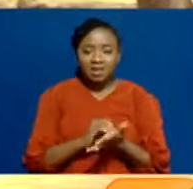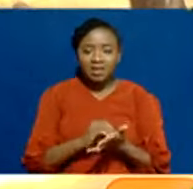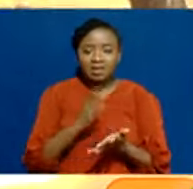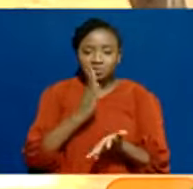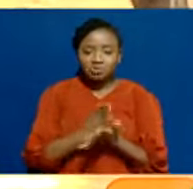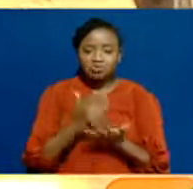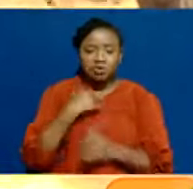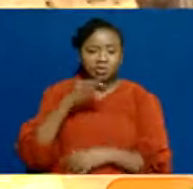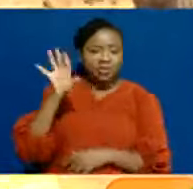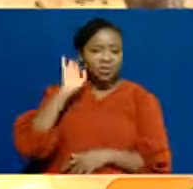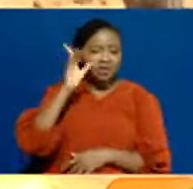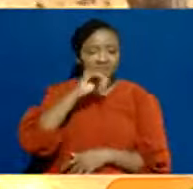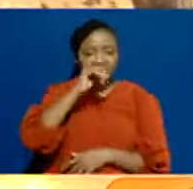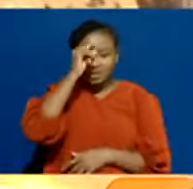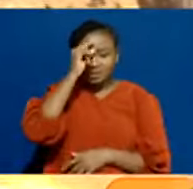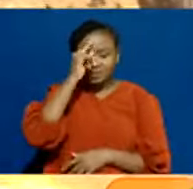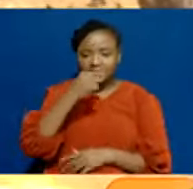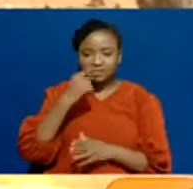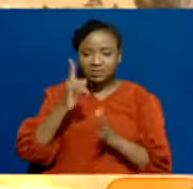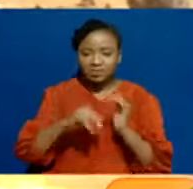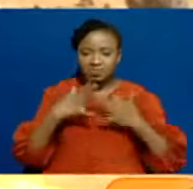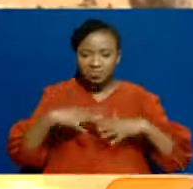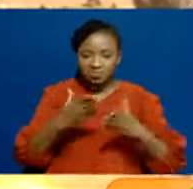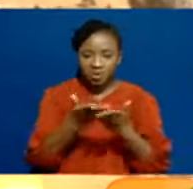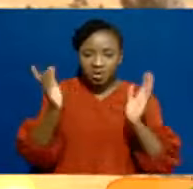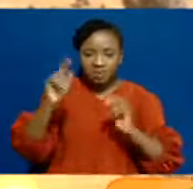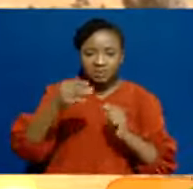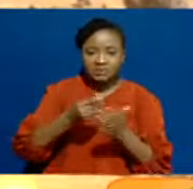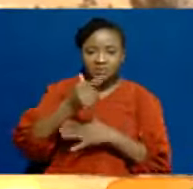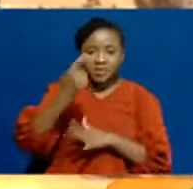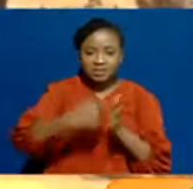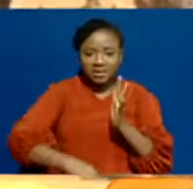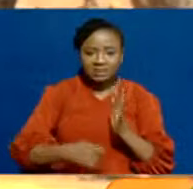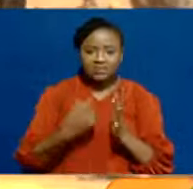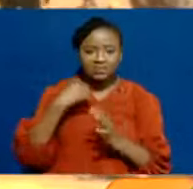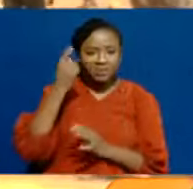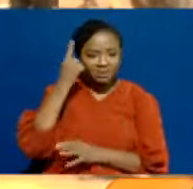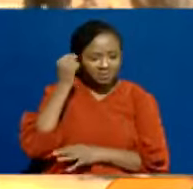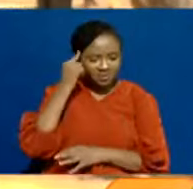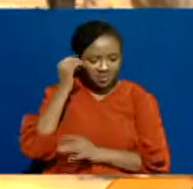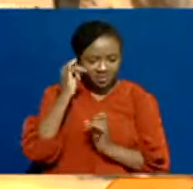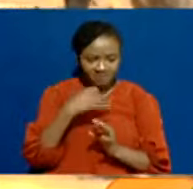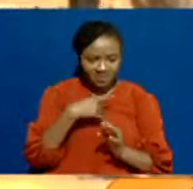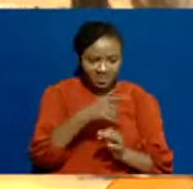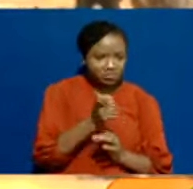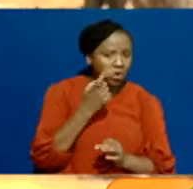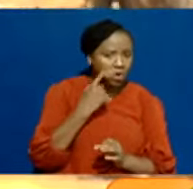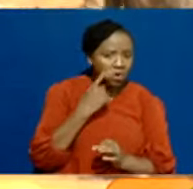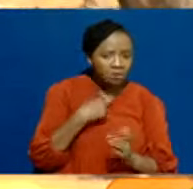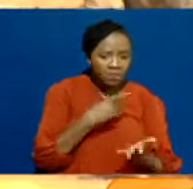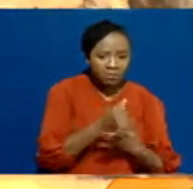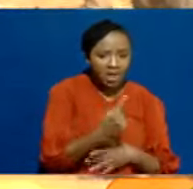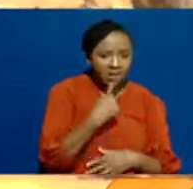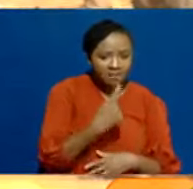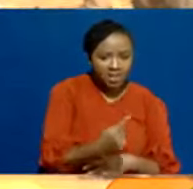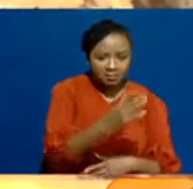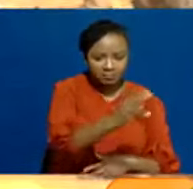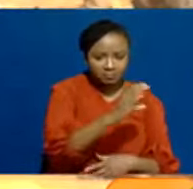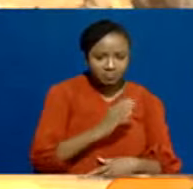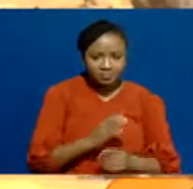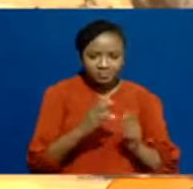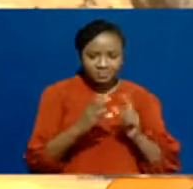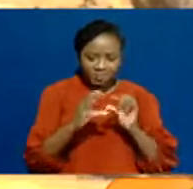gava inadaisha wasi walipie tax. So mina pige sabu ya isuiti nikibai so nikampia nitoe